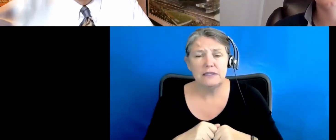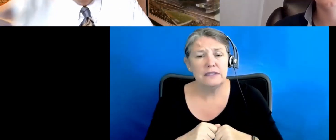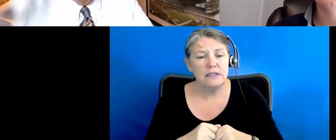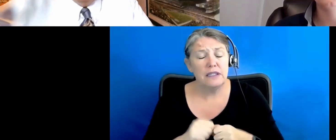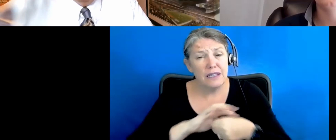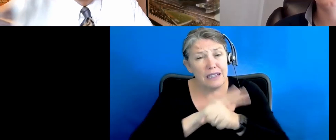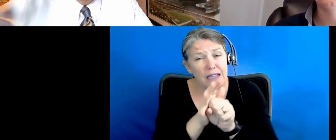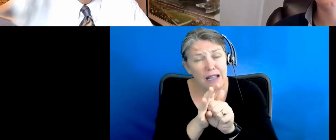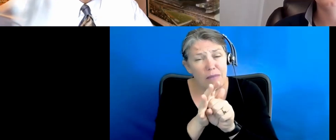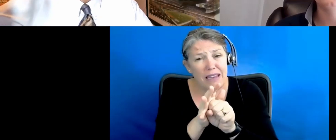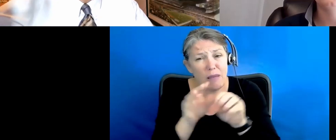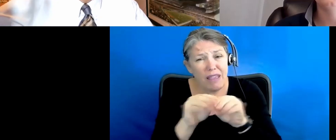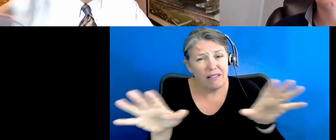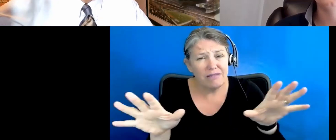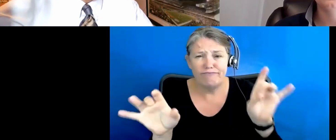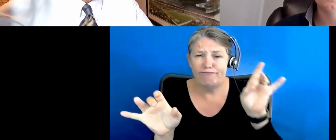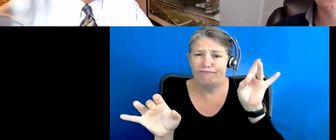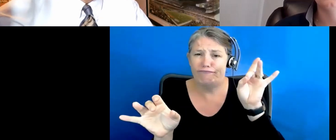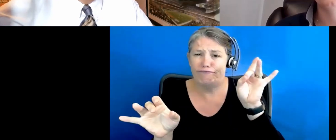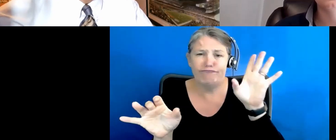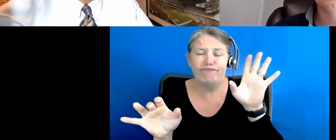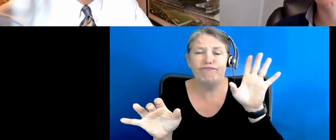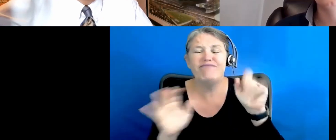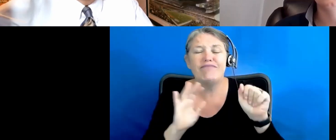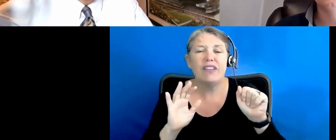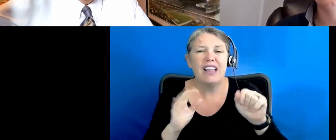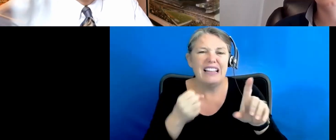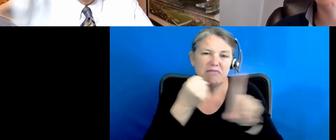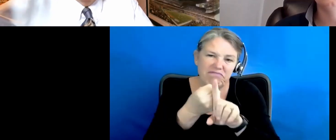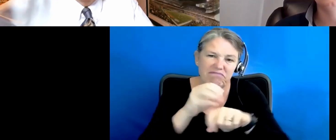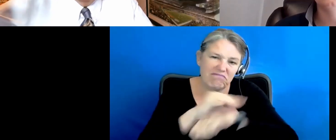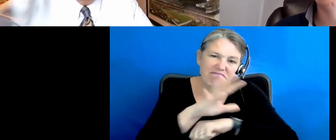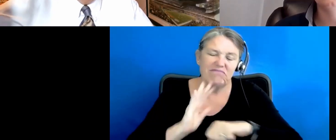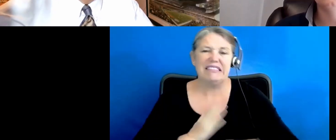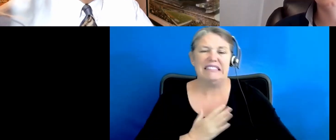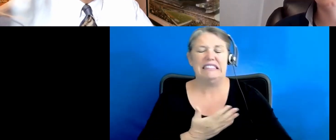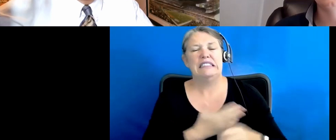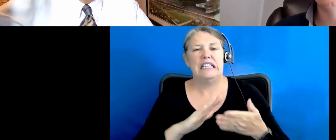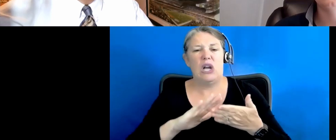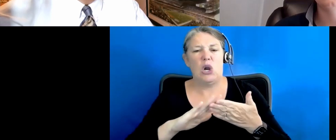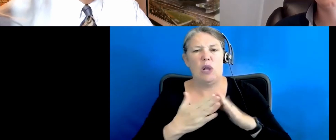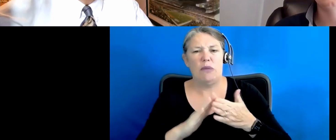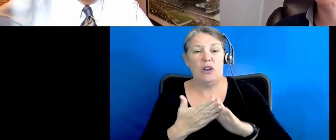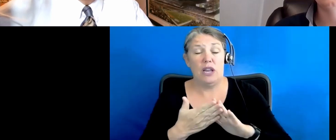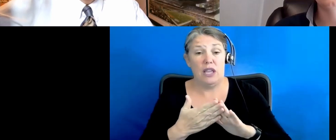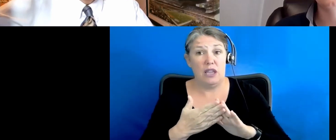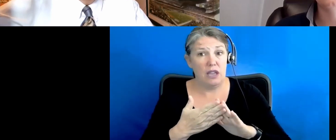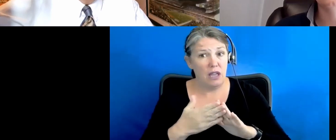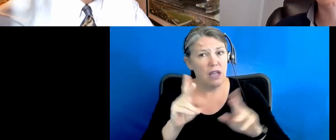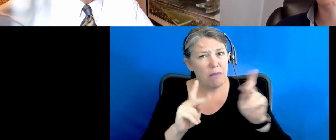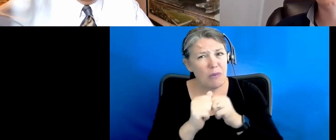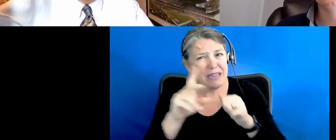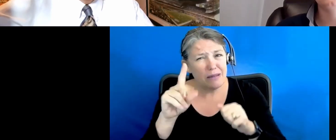has ravaged our community. People with disabilities throughout the world have been disproportionately affected by the COVID-19